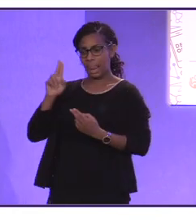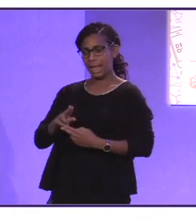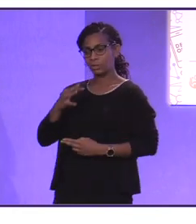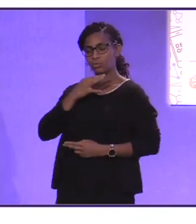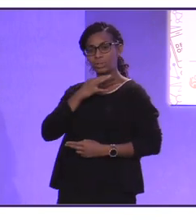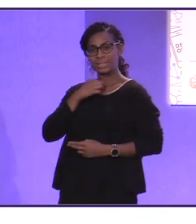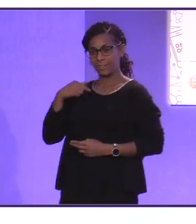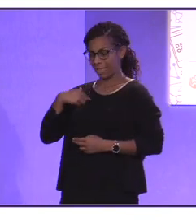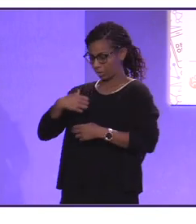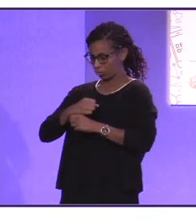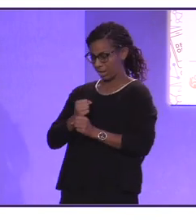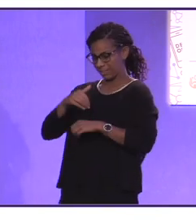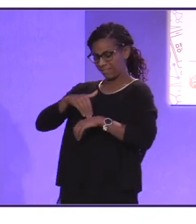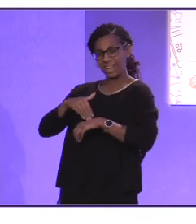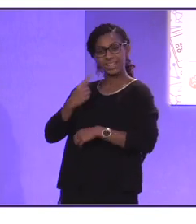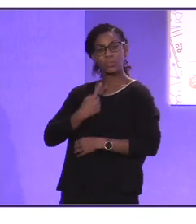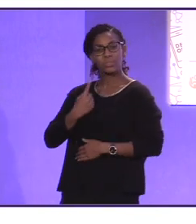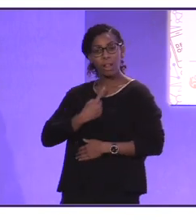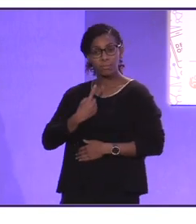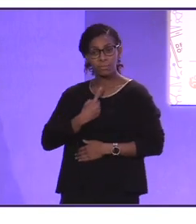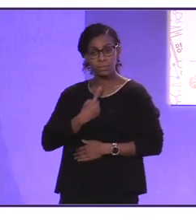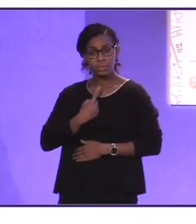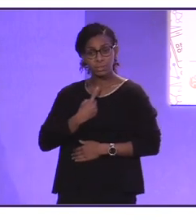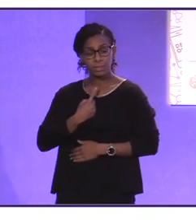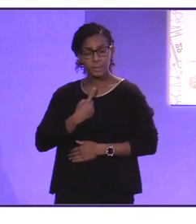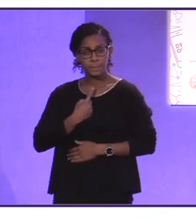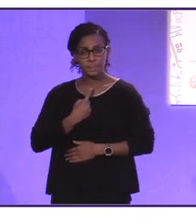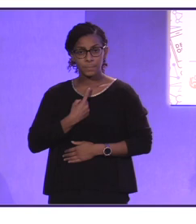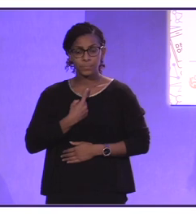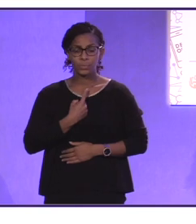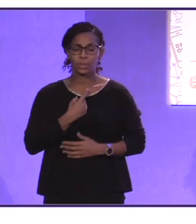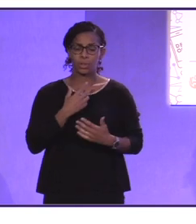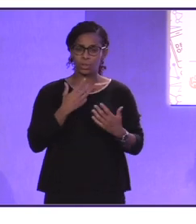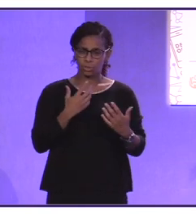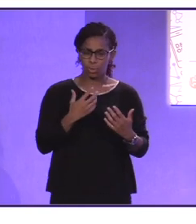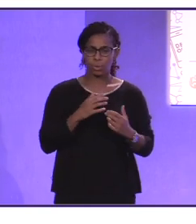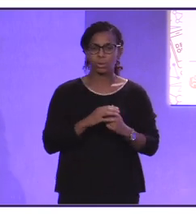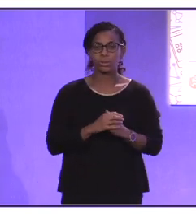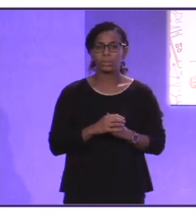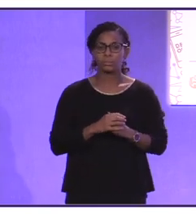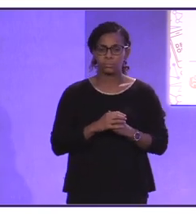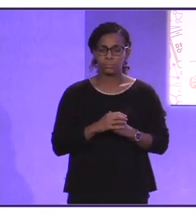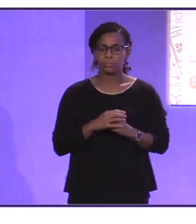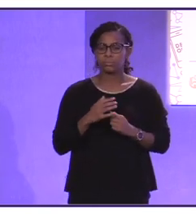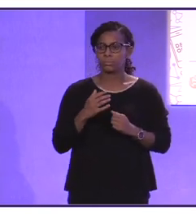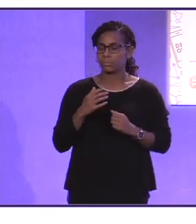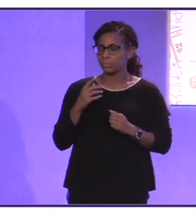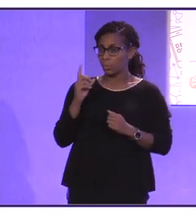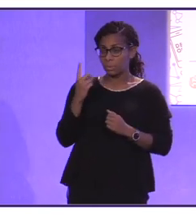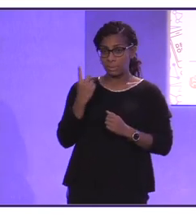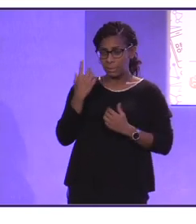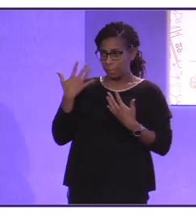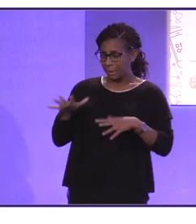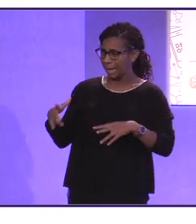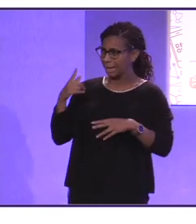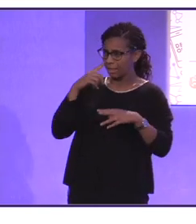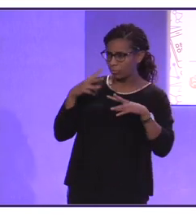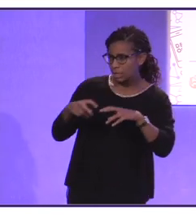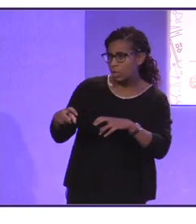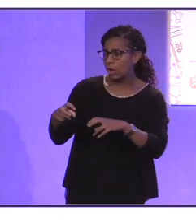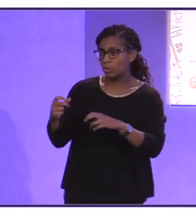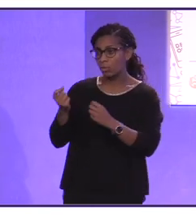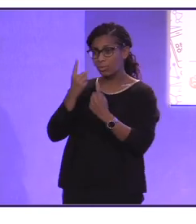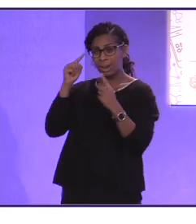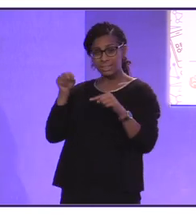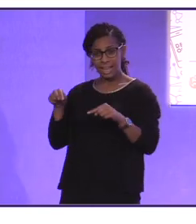that stress on you. So someone has thought this through and gone, these are the sort of devices. And like everything, there is